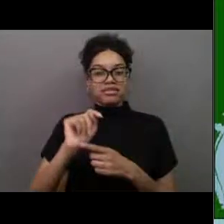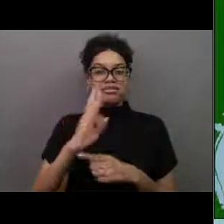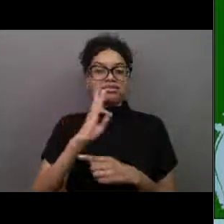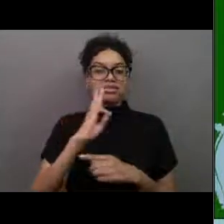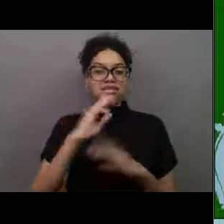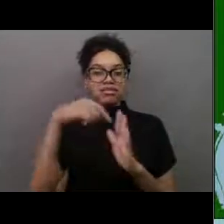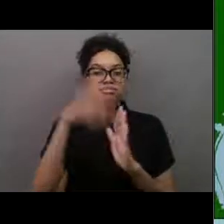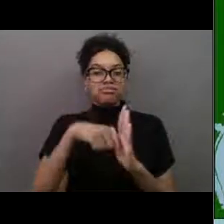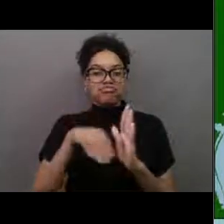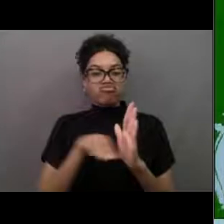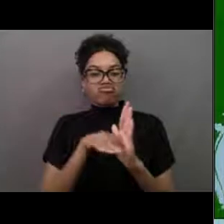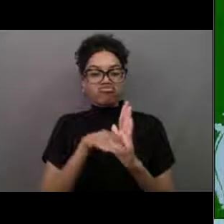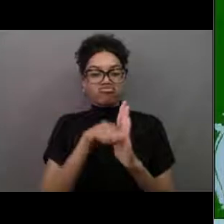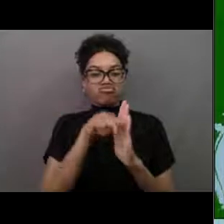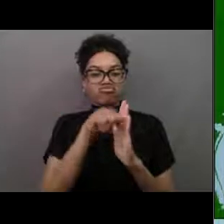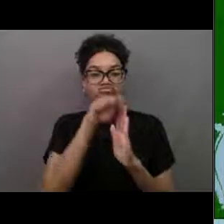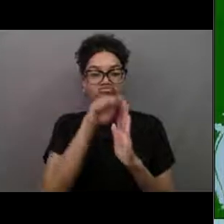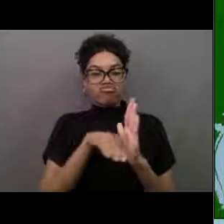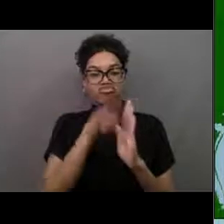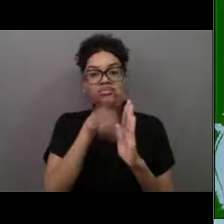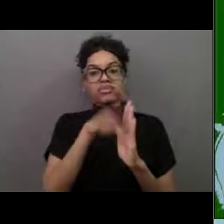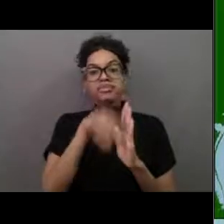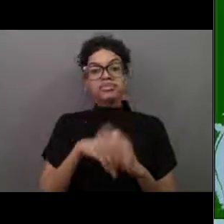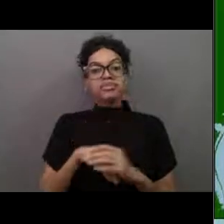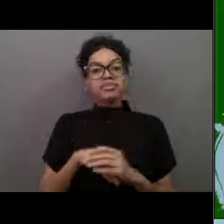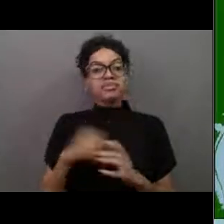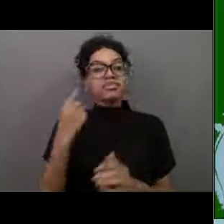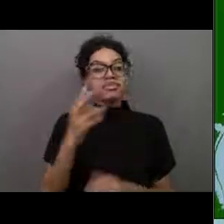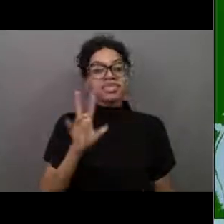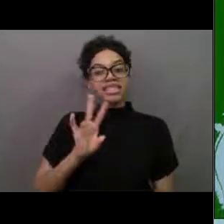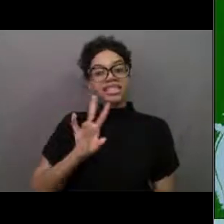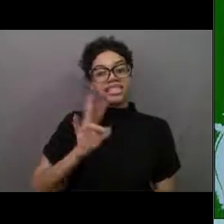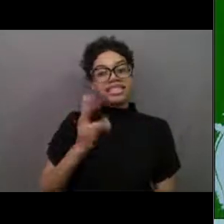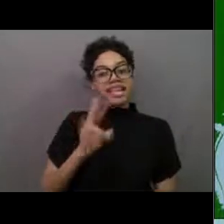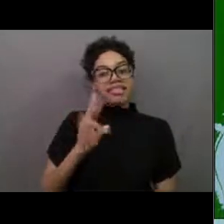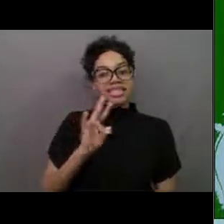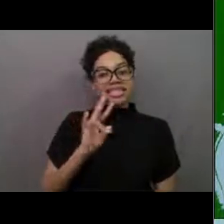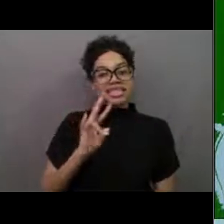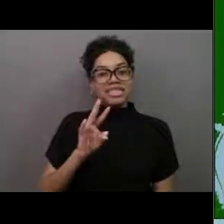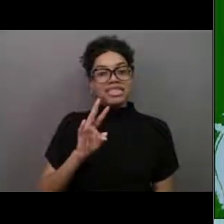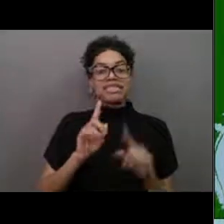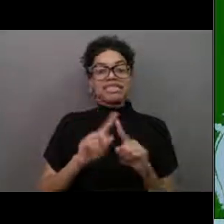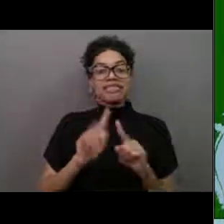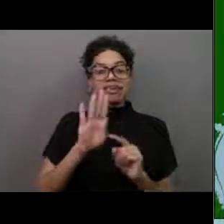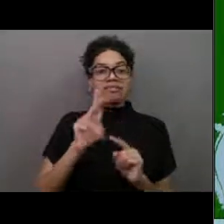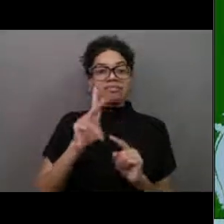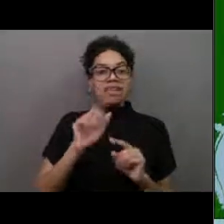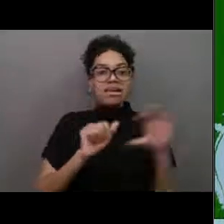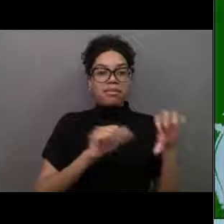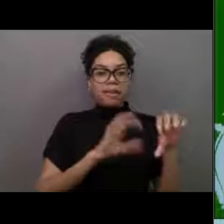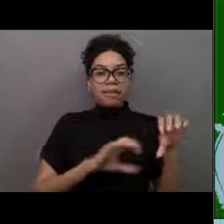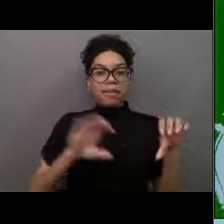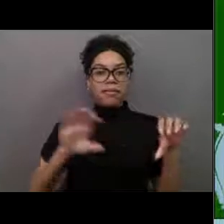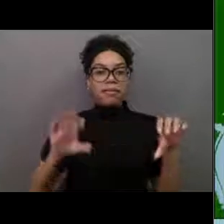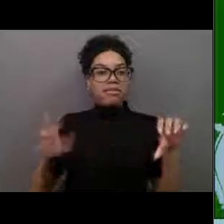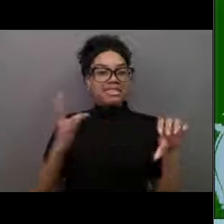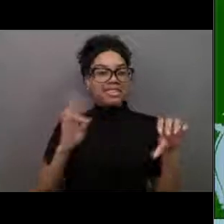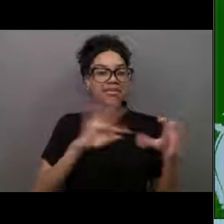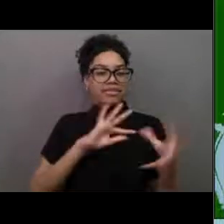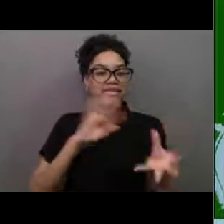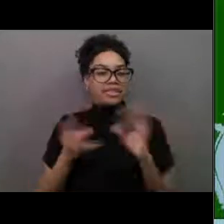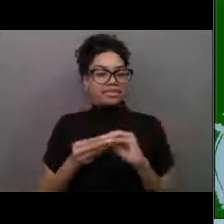There are 17 banks that make up the sanctuary, and each bank is a small underwater mountain raised up off the sea floor. The coral